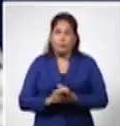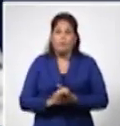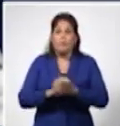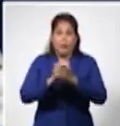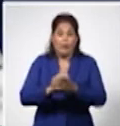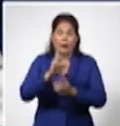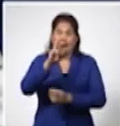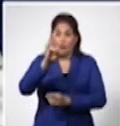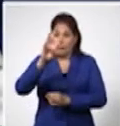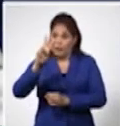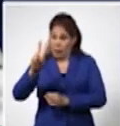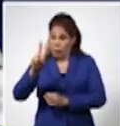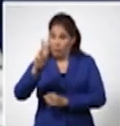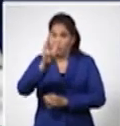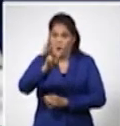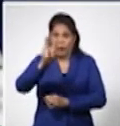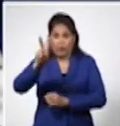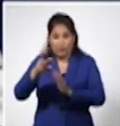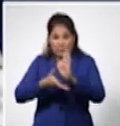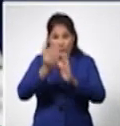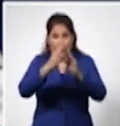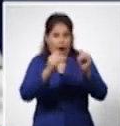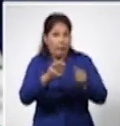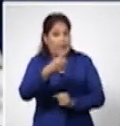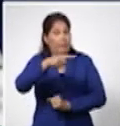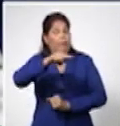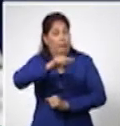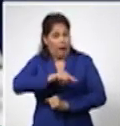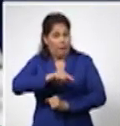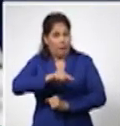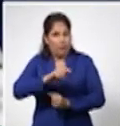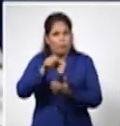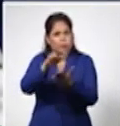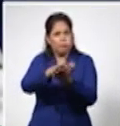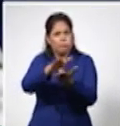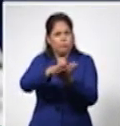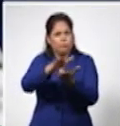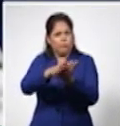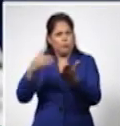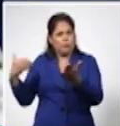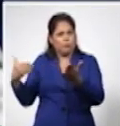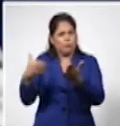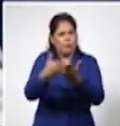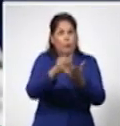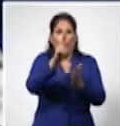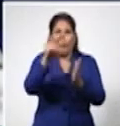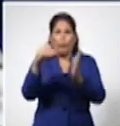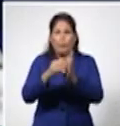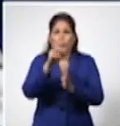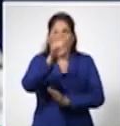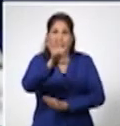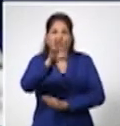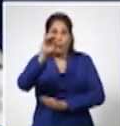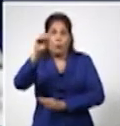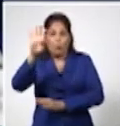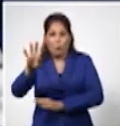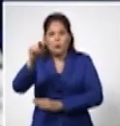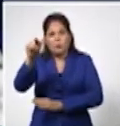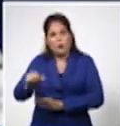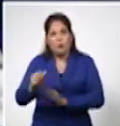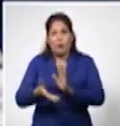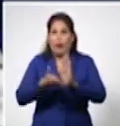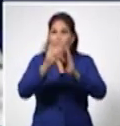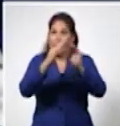32, 17 are from Havana, 13 from Artemisa, 1 is from Cienfuegos,